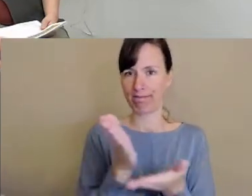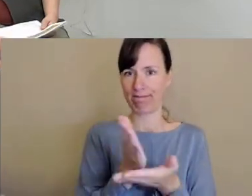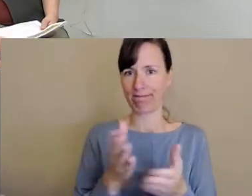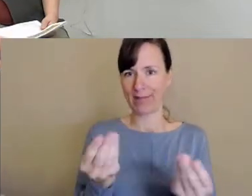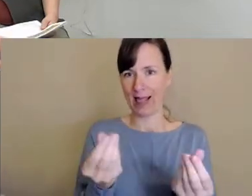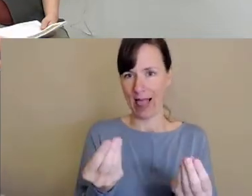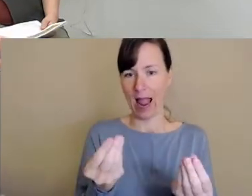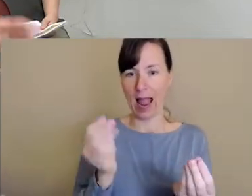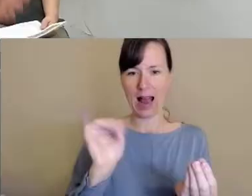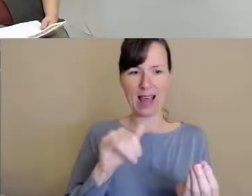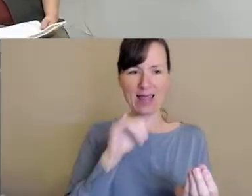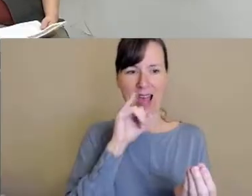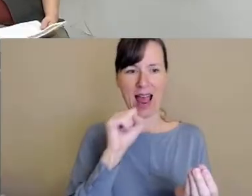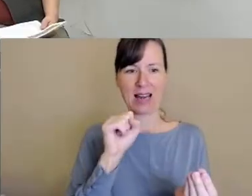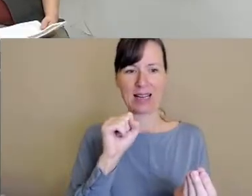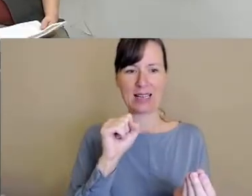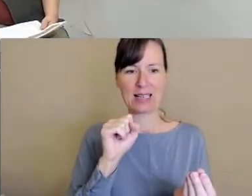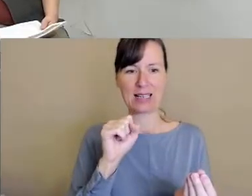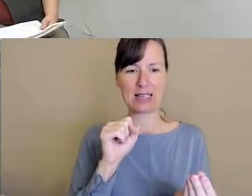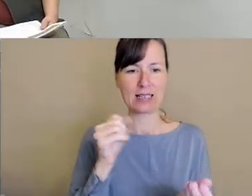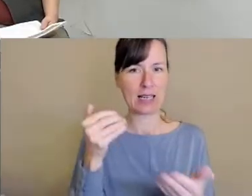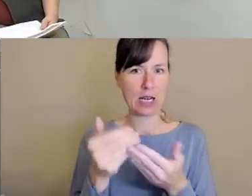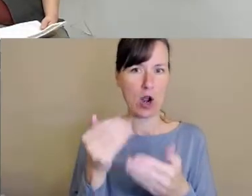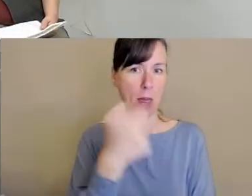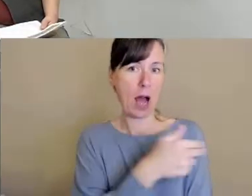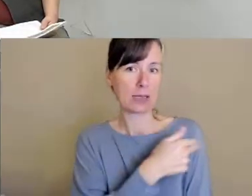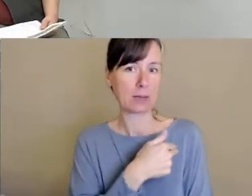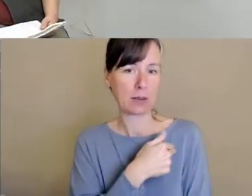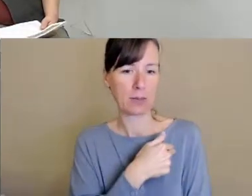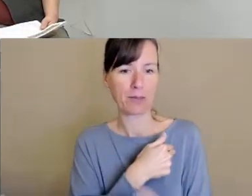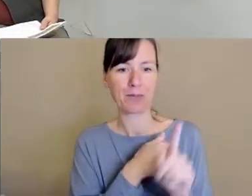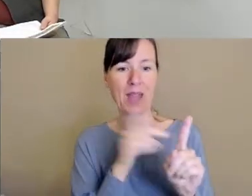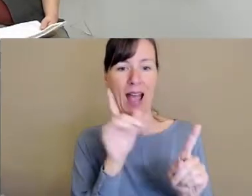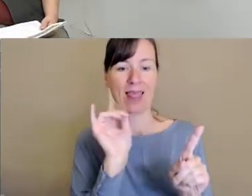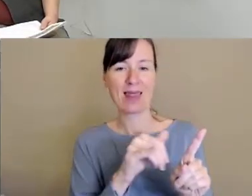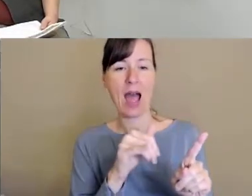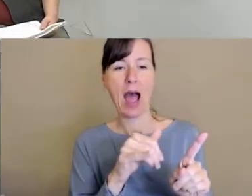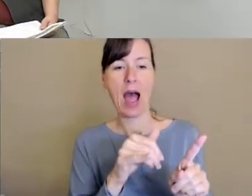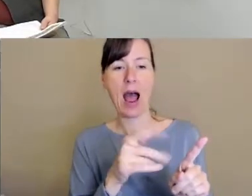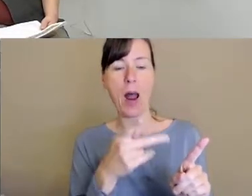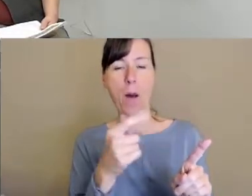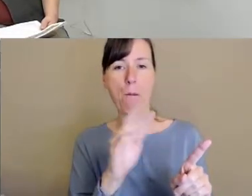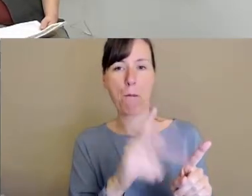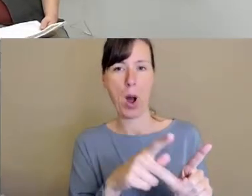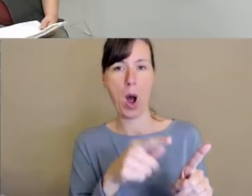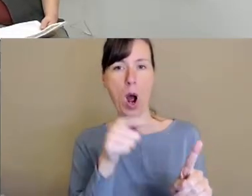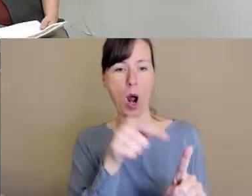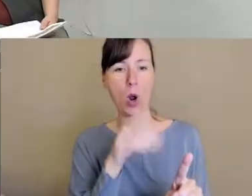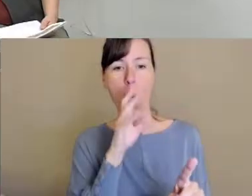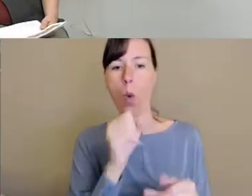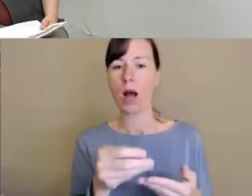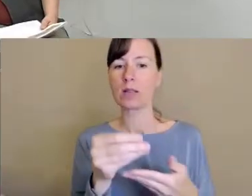that park was purchased through program open space money in one of the first